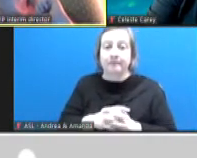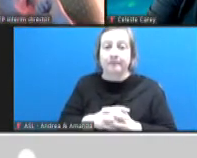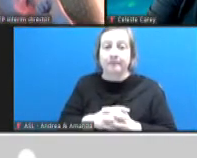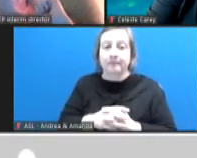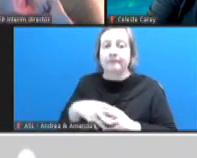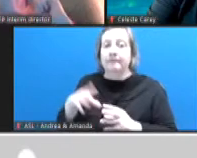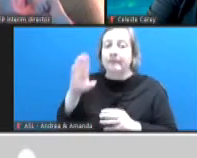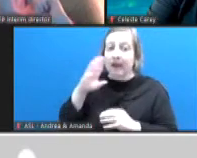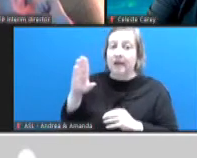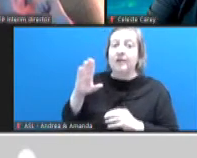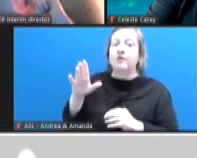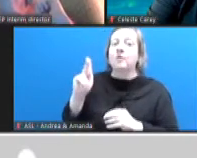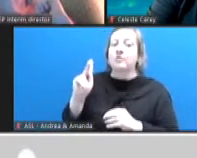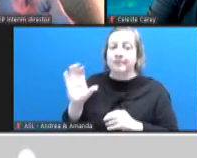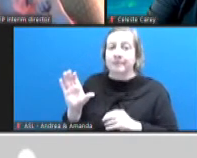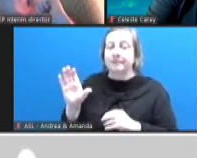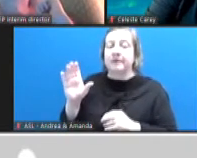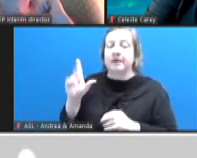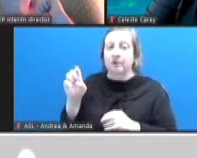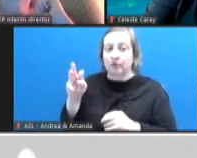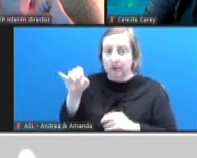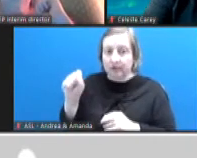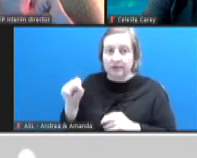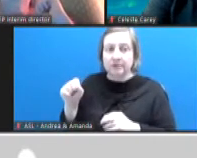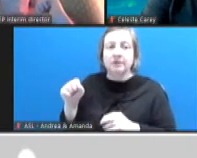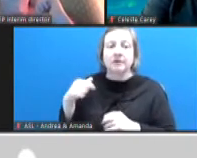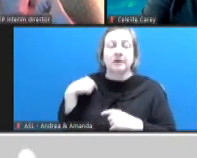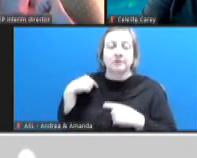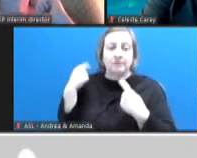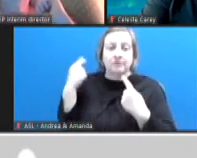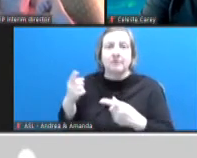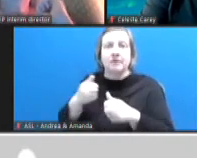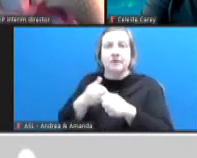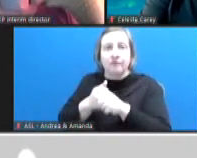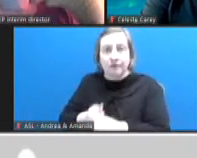Hello there. Thank you very much, Casey Lewis. Have been following